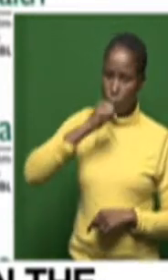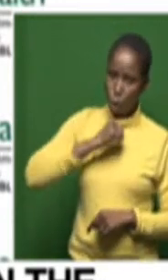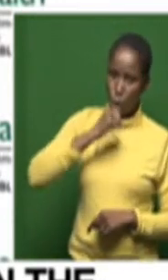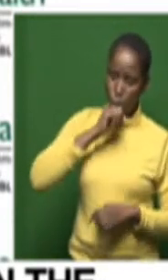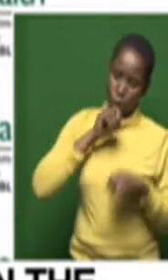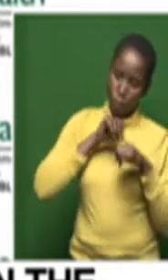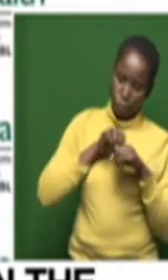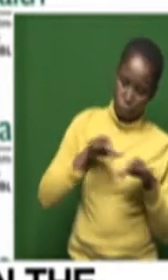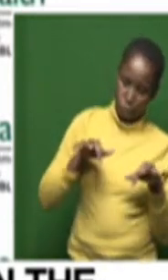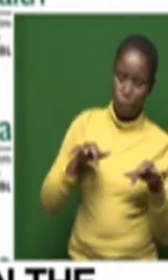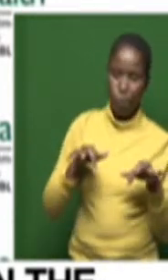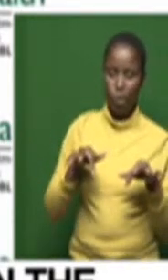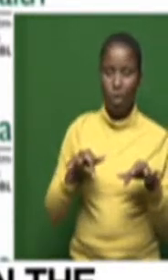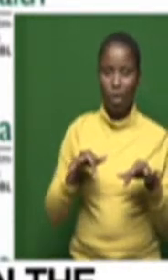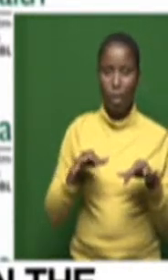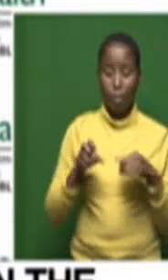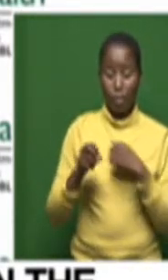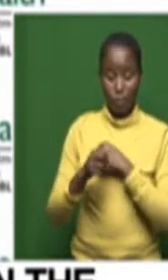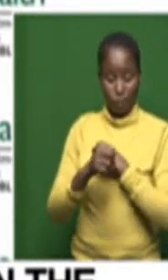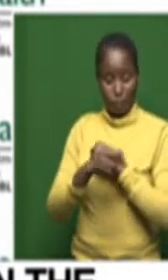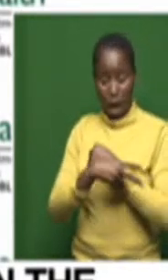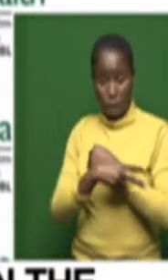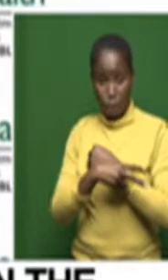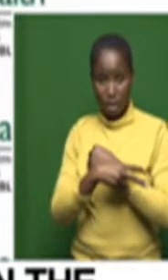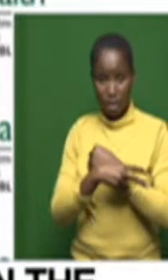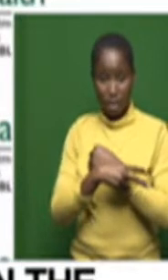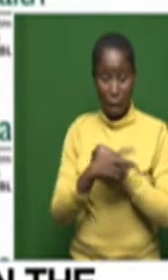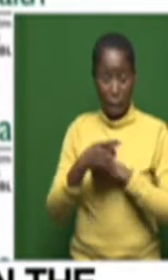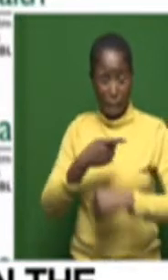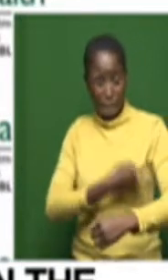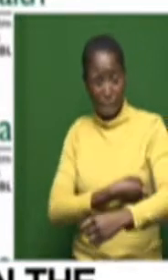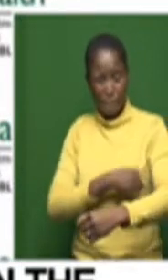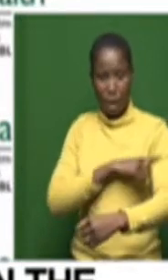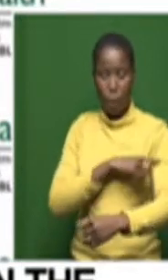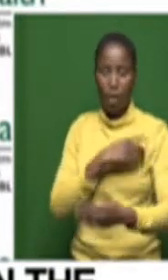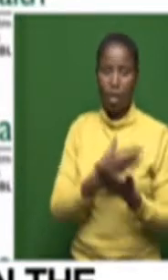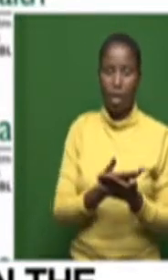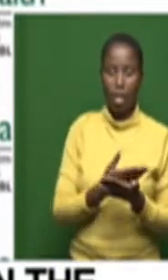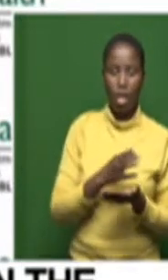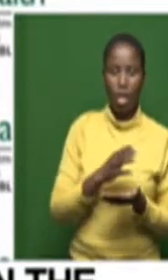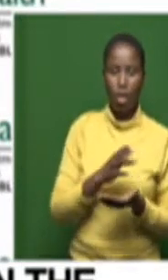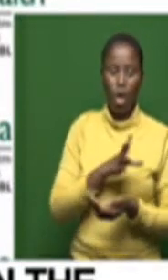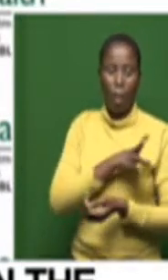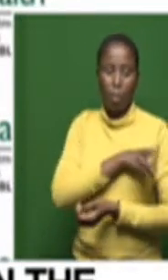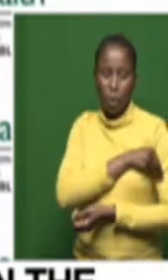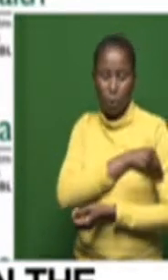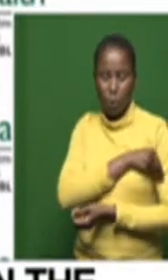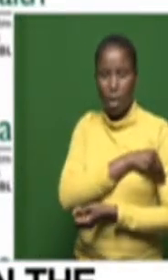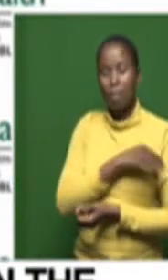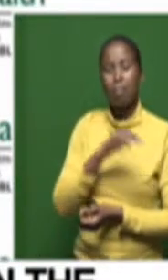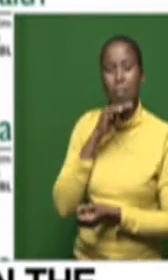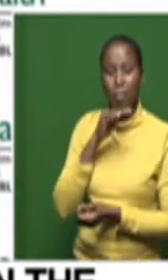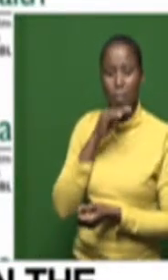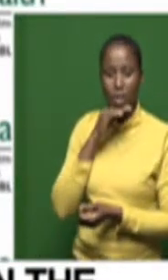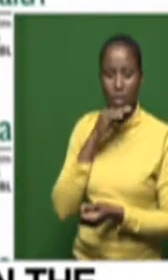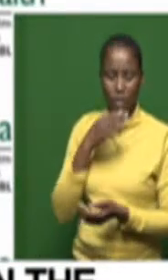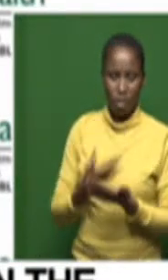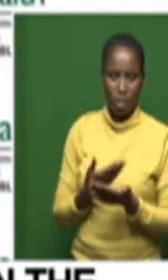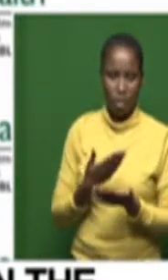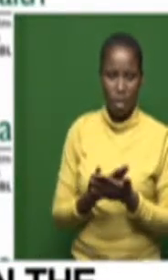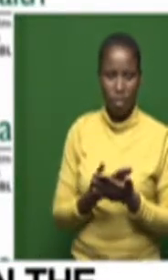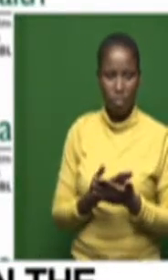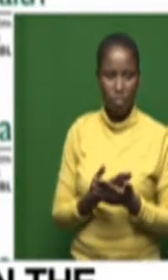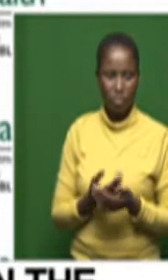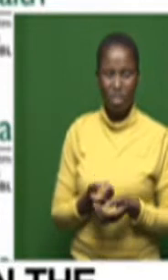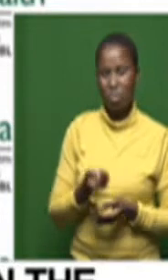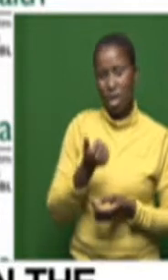the viral load will be less. So you'll be transmitting very little kind of a